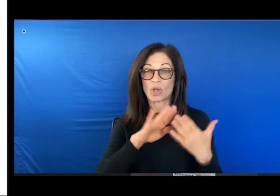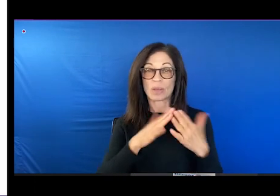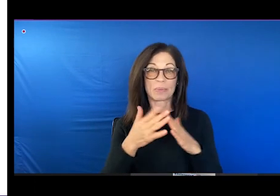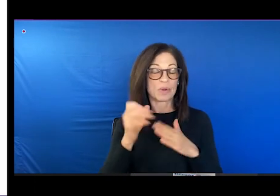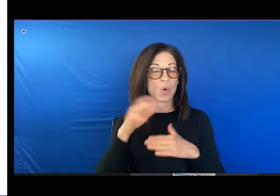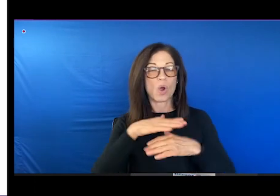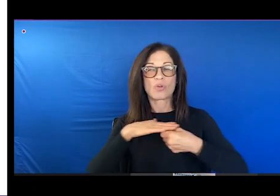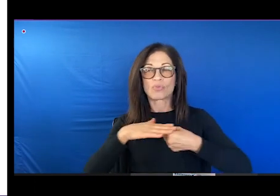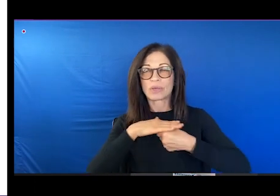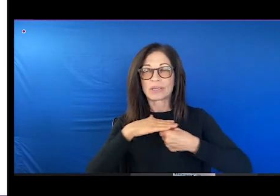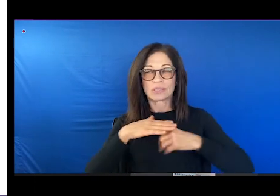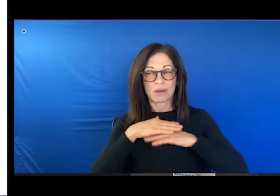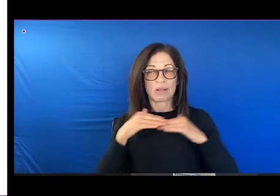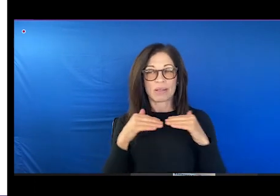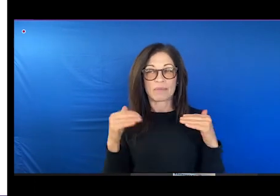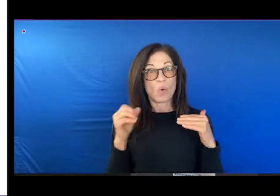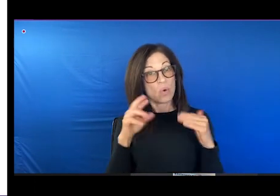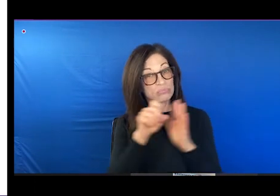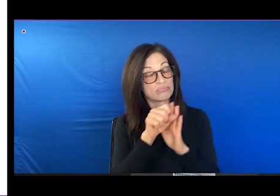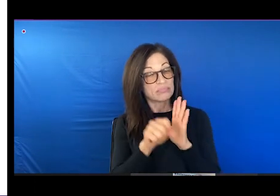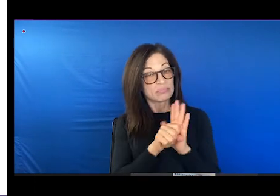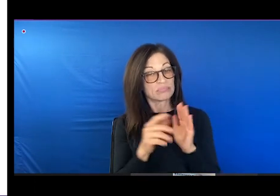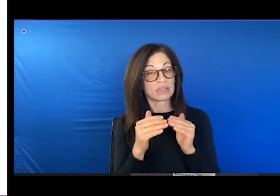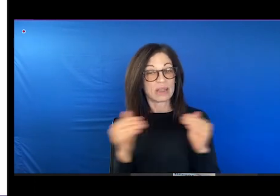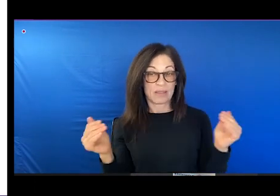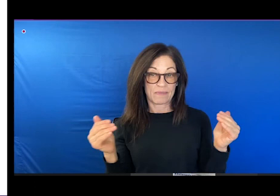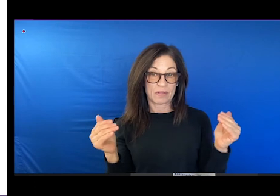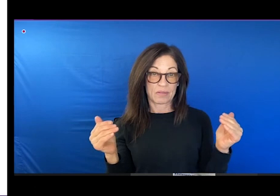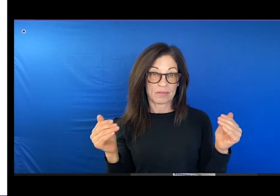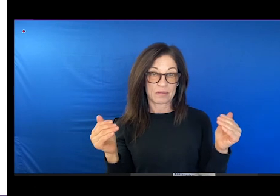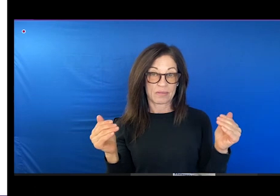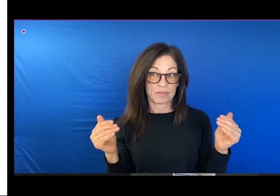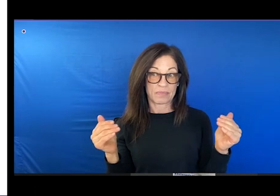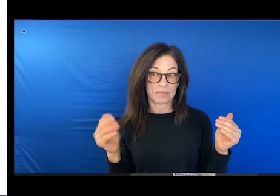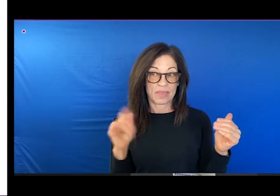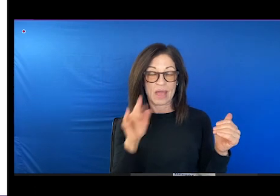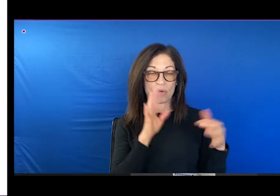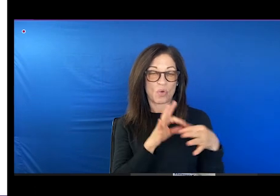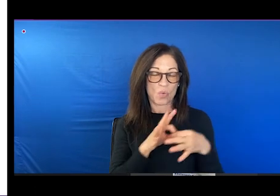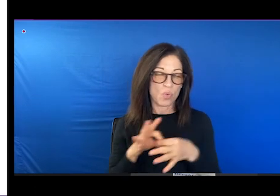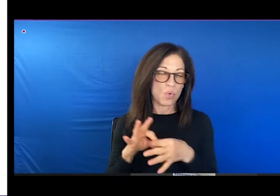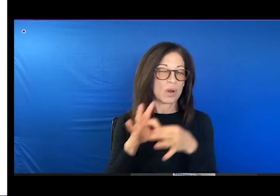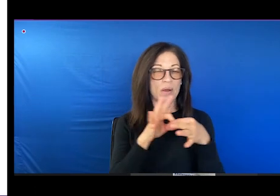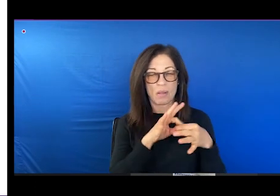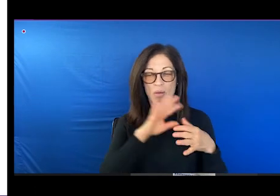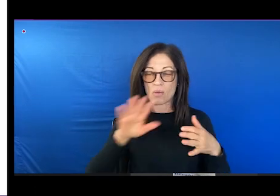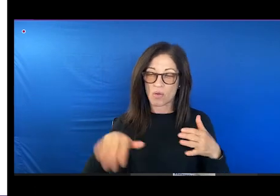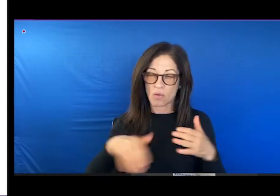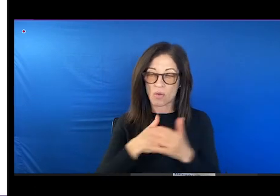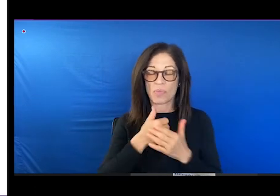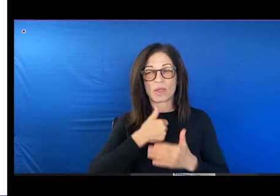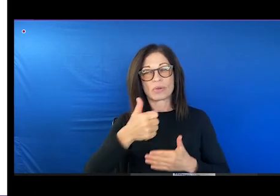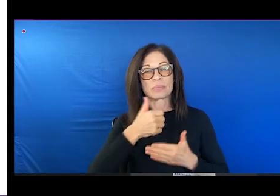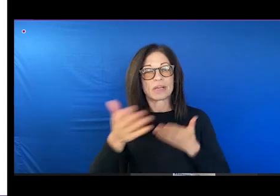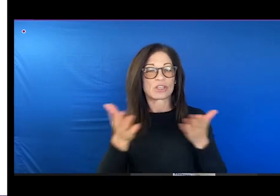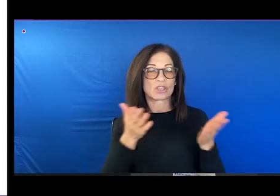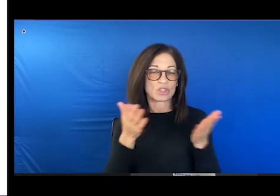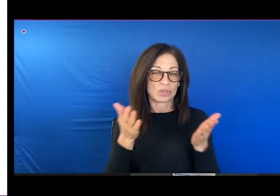your community or at a regional level or even at a state level that coordinates all